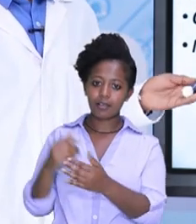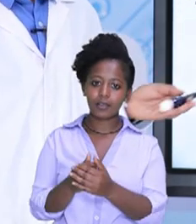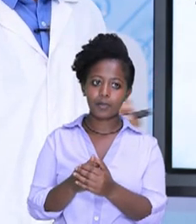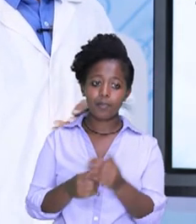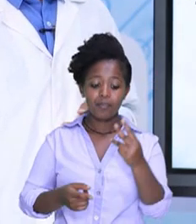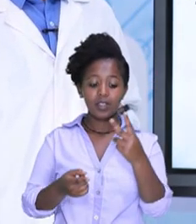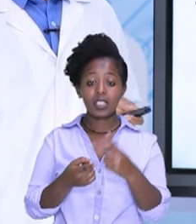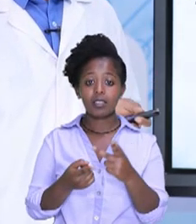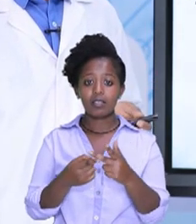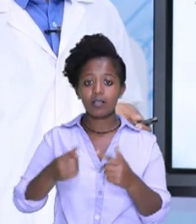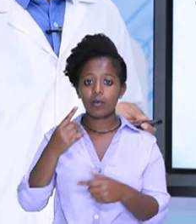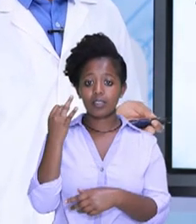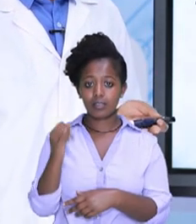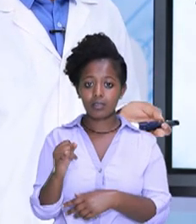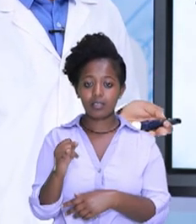The third one is